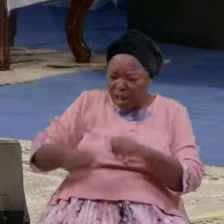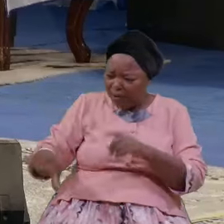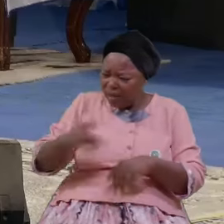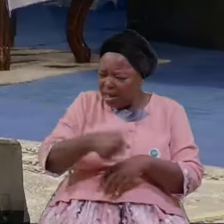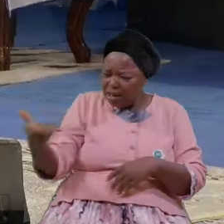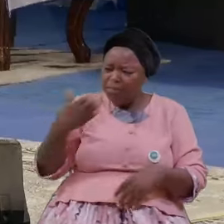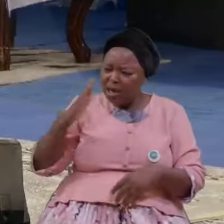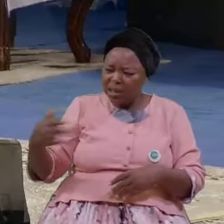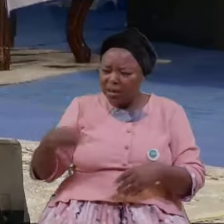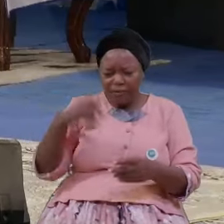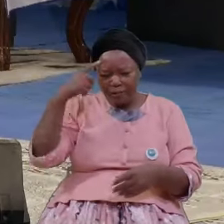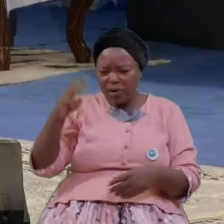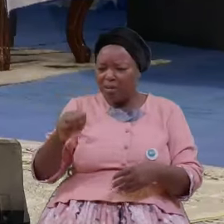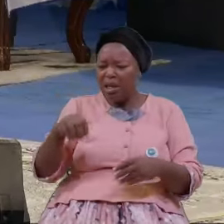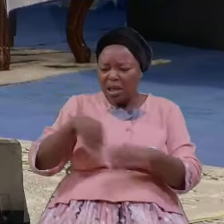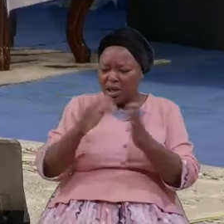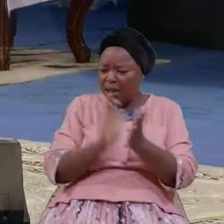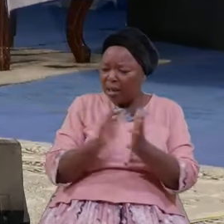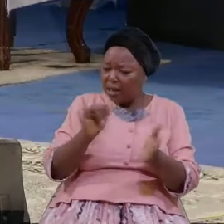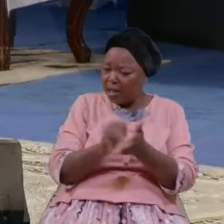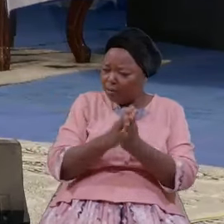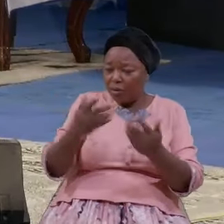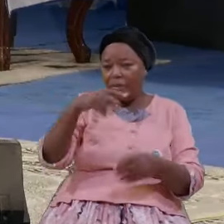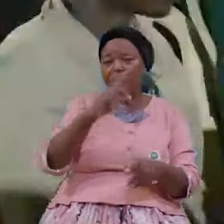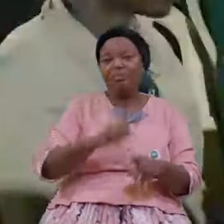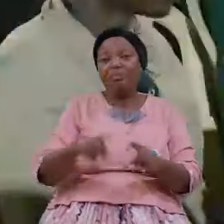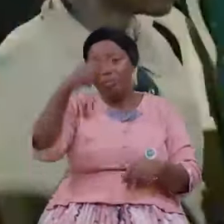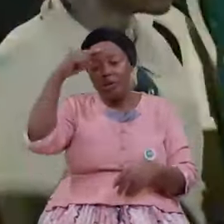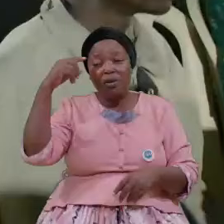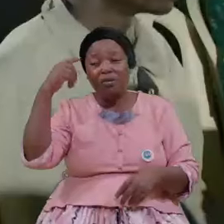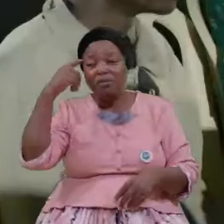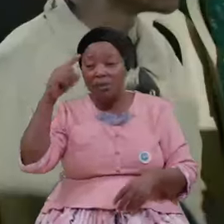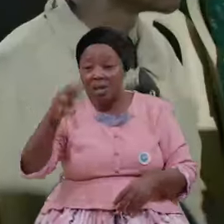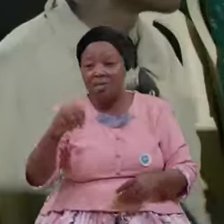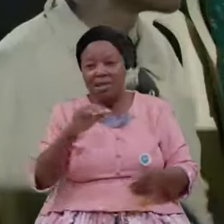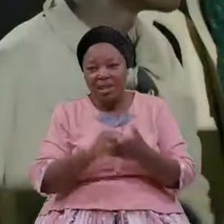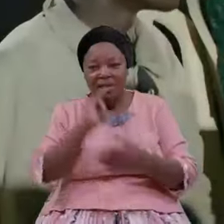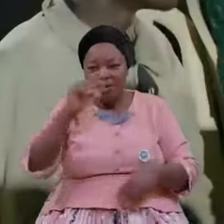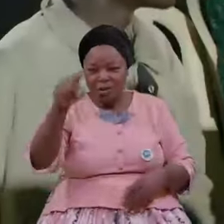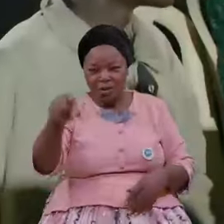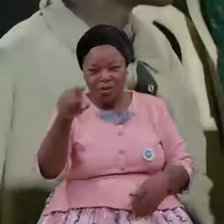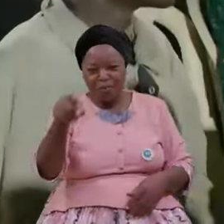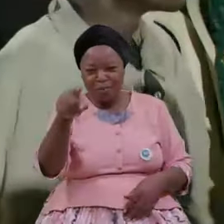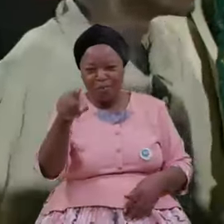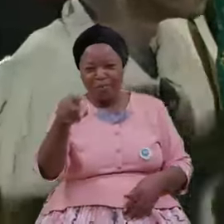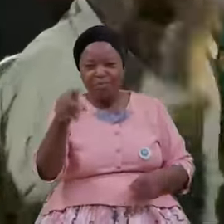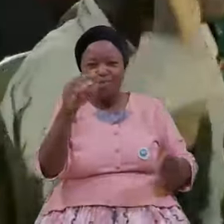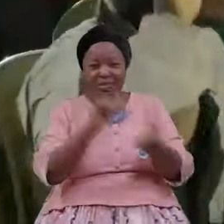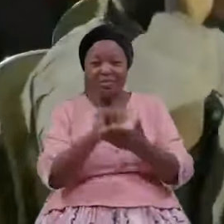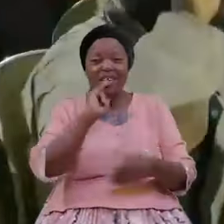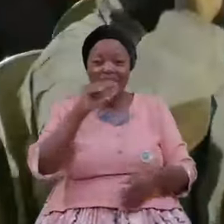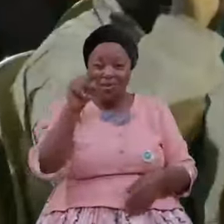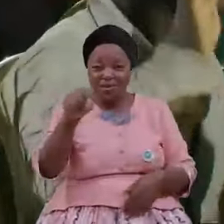had done. Because for him, I'm talking about you. I said, I'm talking about you.